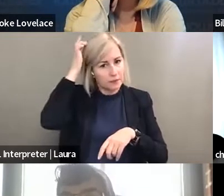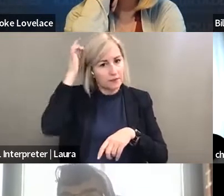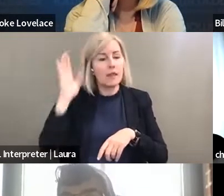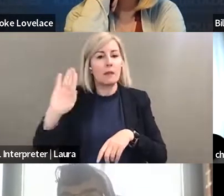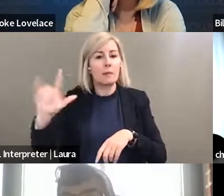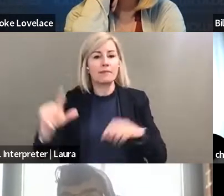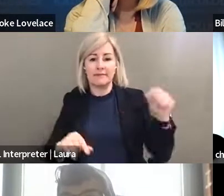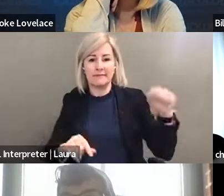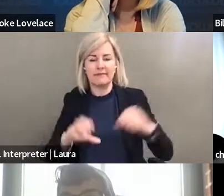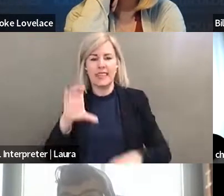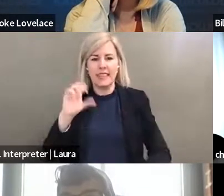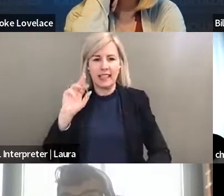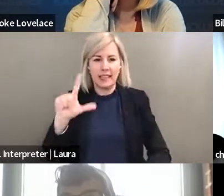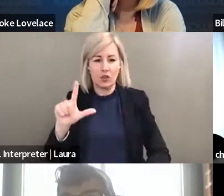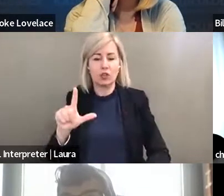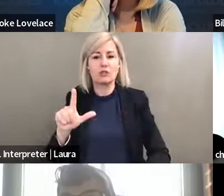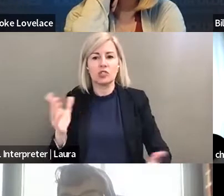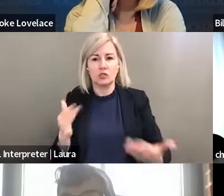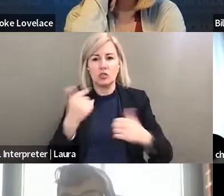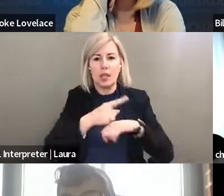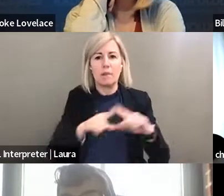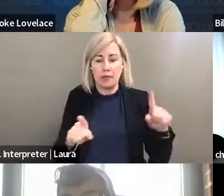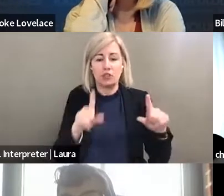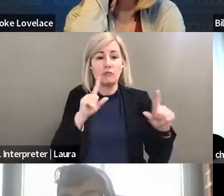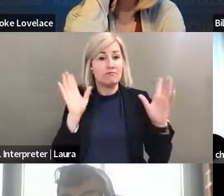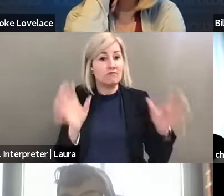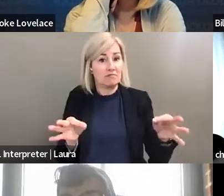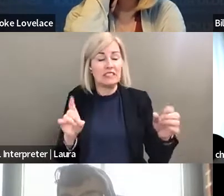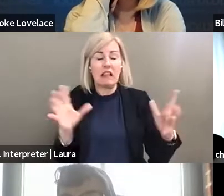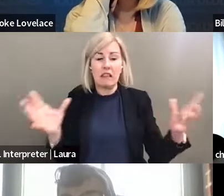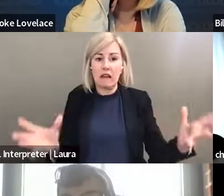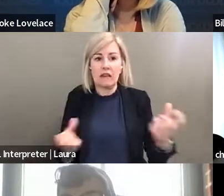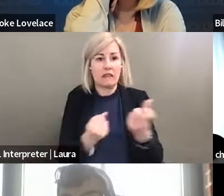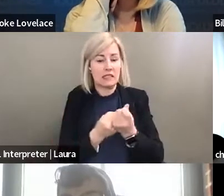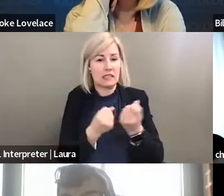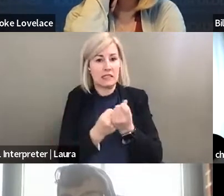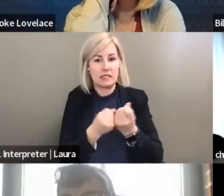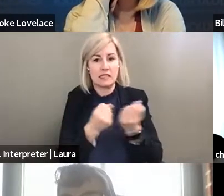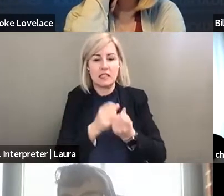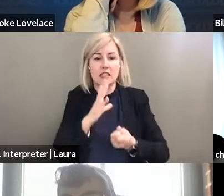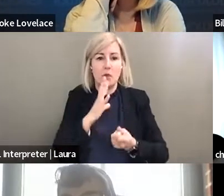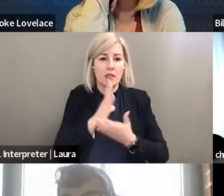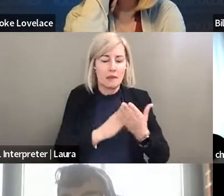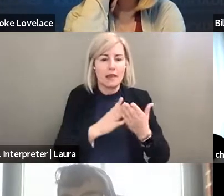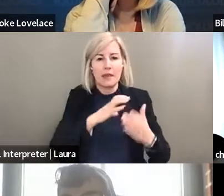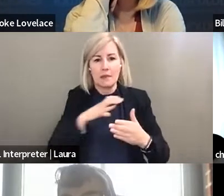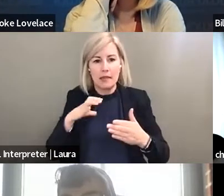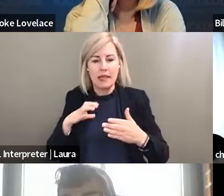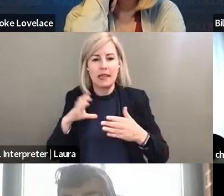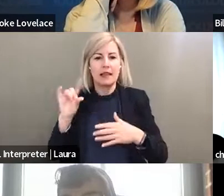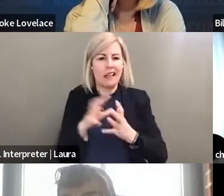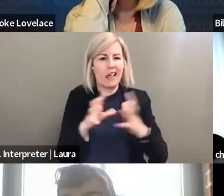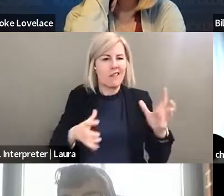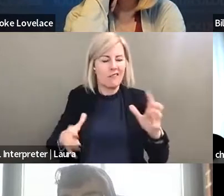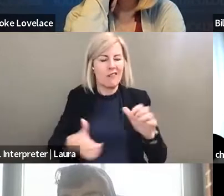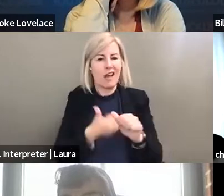correct. Carol Cross, she's on there today, but she's definitely did a lot of advocacy. She spoke at some of the committees and did a lot of follow-up